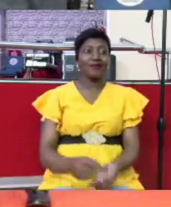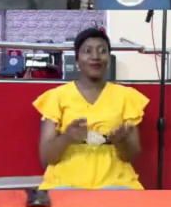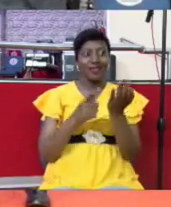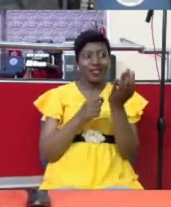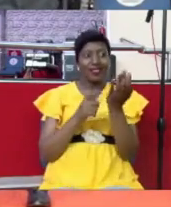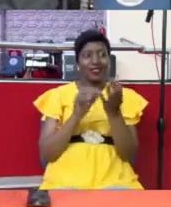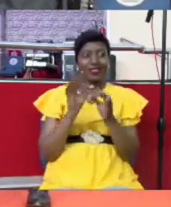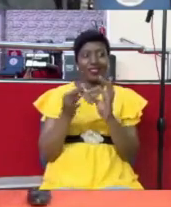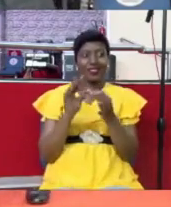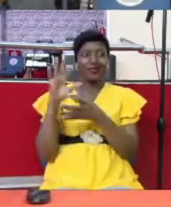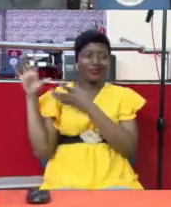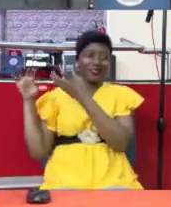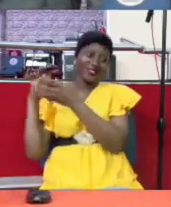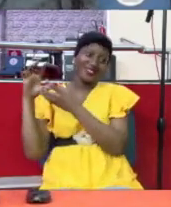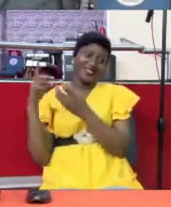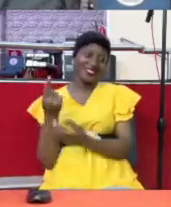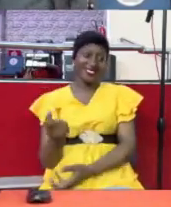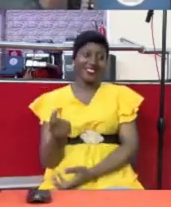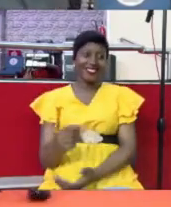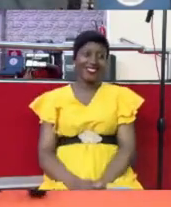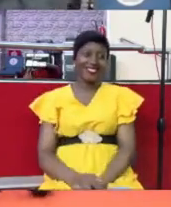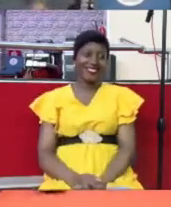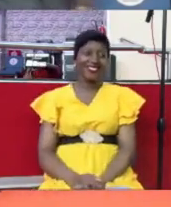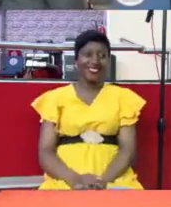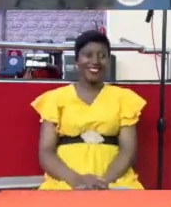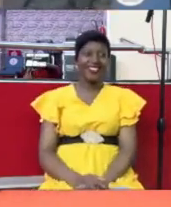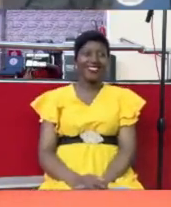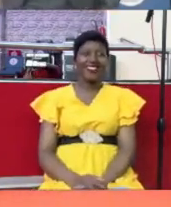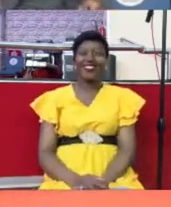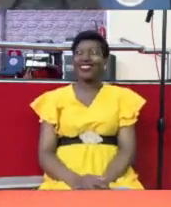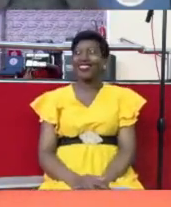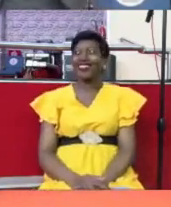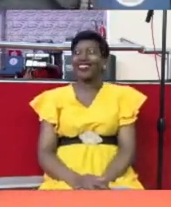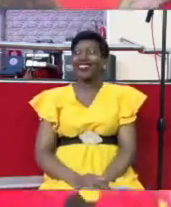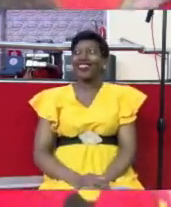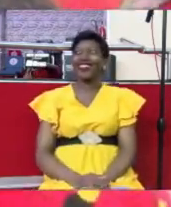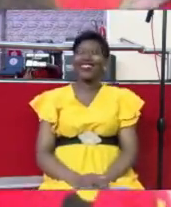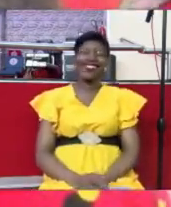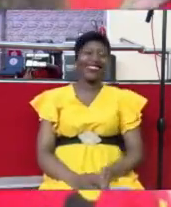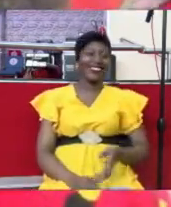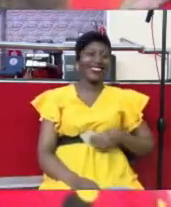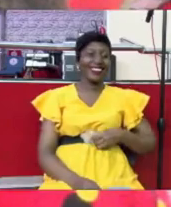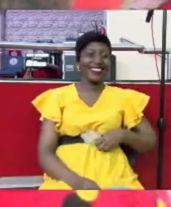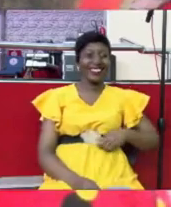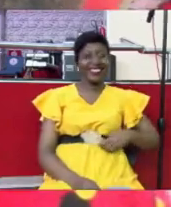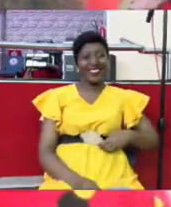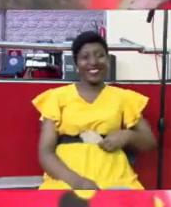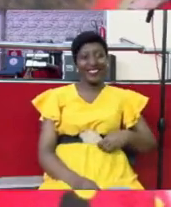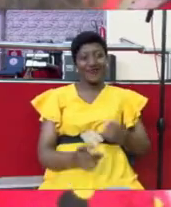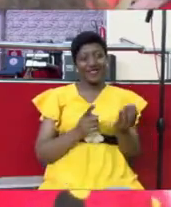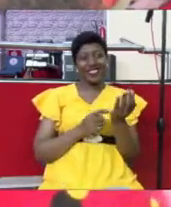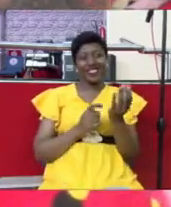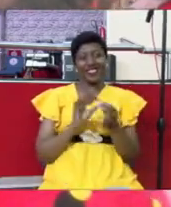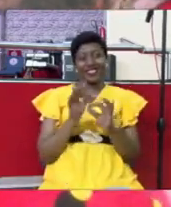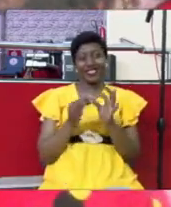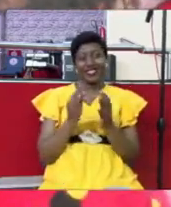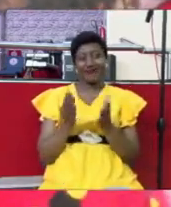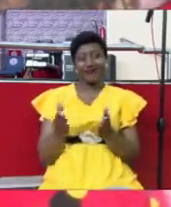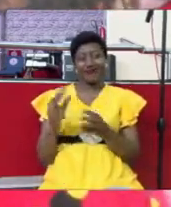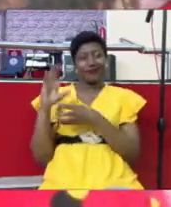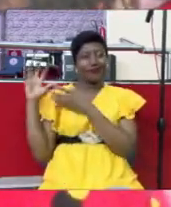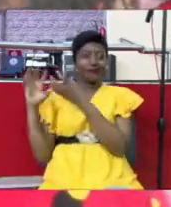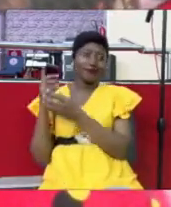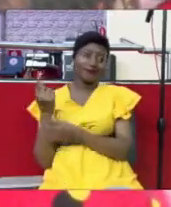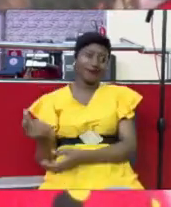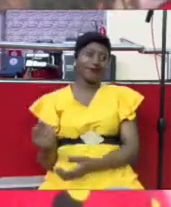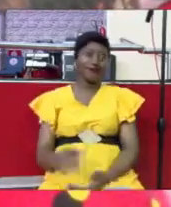ni kaluni. Sante. Tungeita tu principali. Kama tuseme principali. Bwana Yesu asifiwe. Amen. So giving